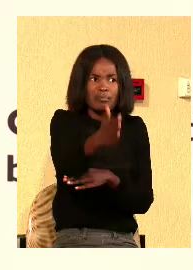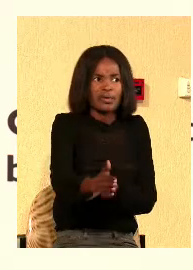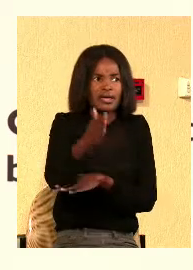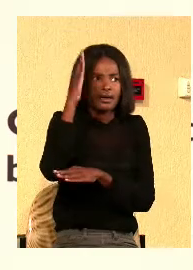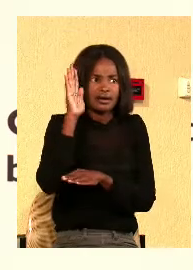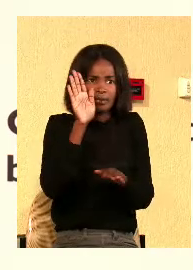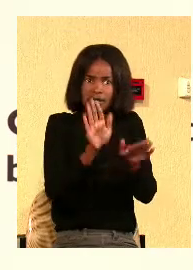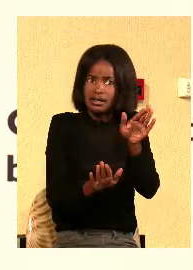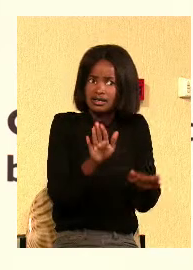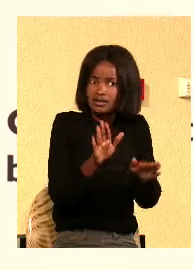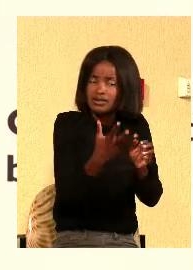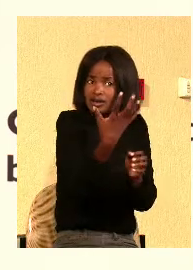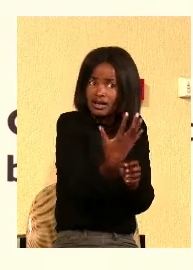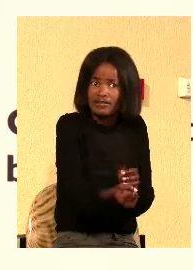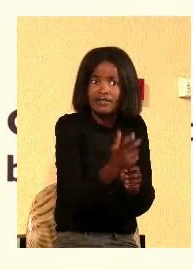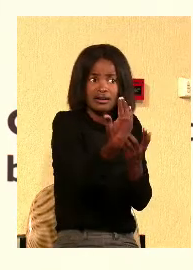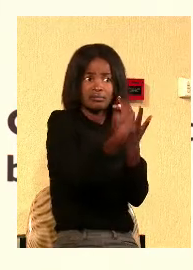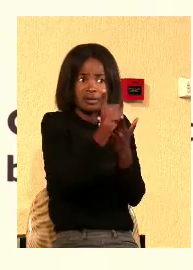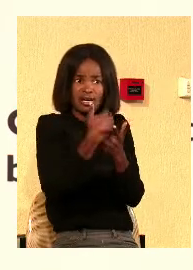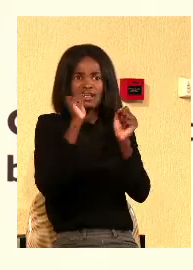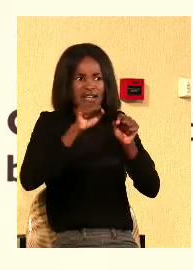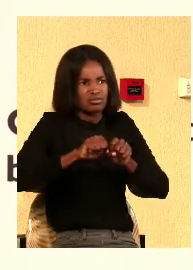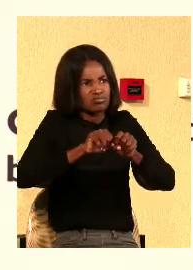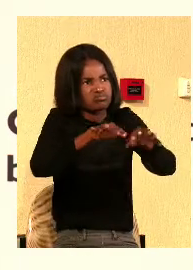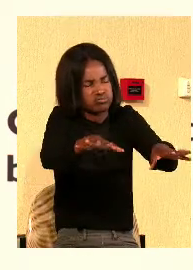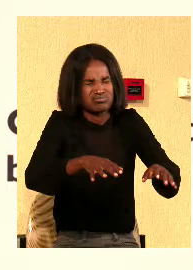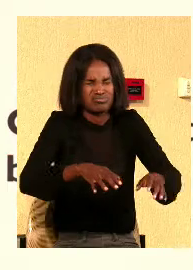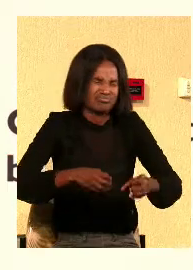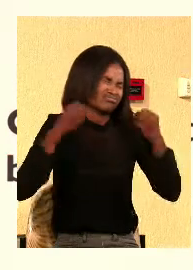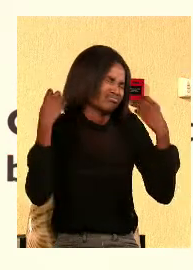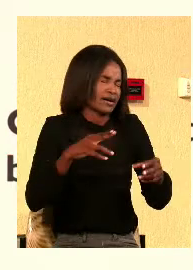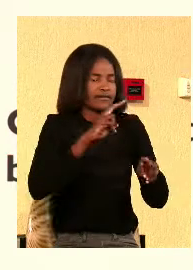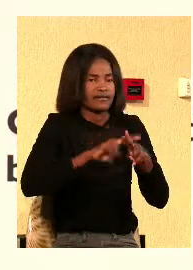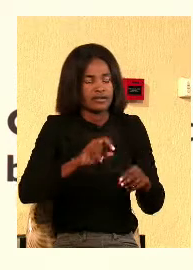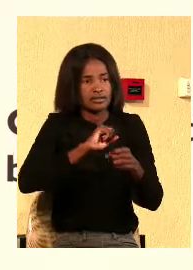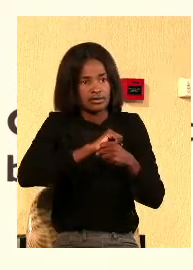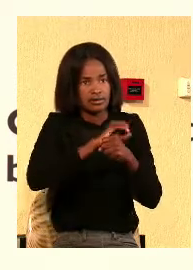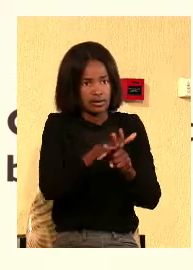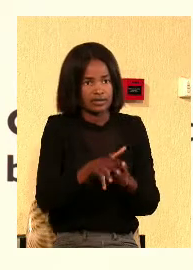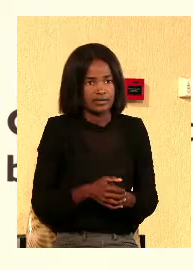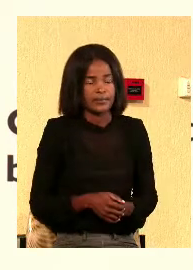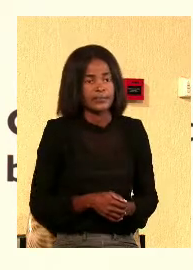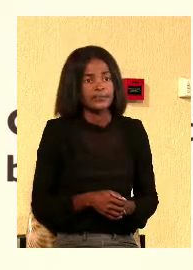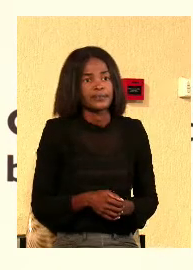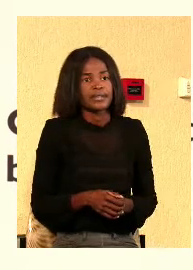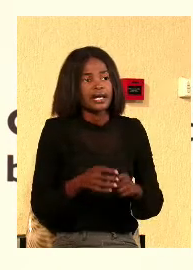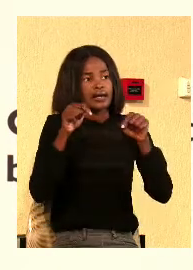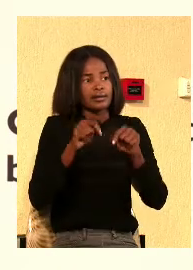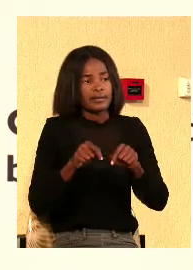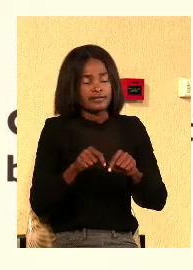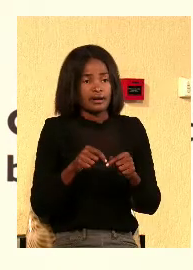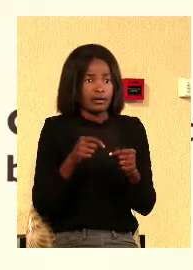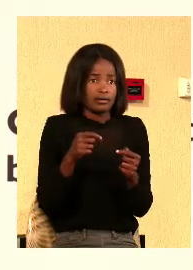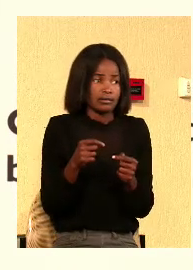some entry ports. So, by the way, in terms of rollout, like I said, we will